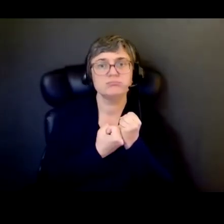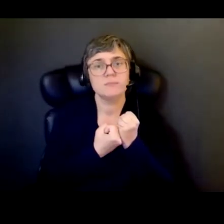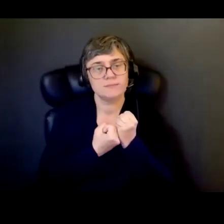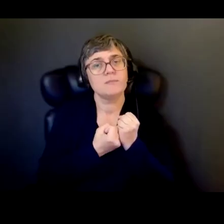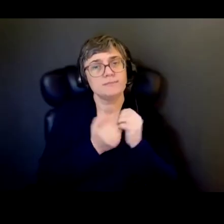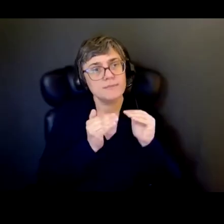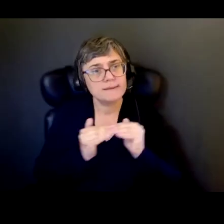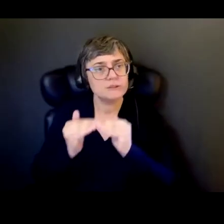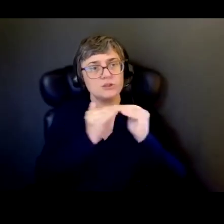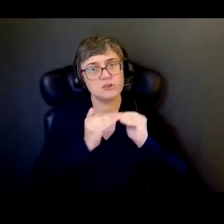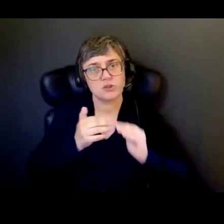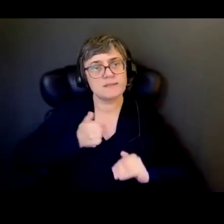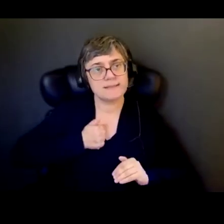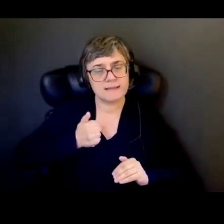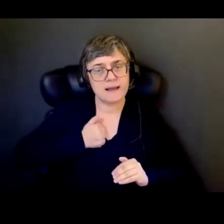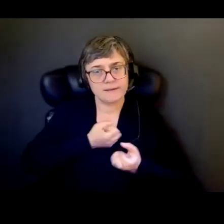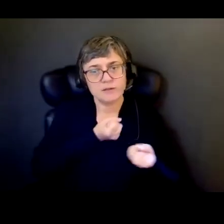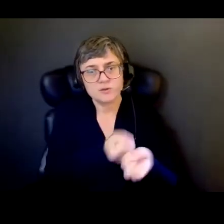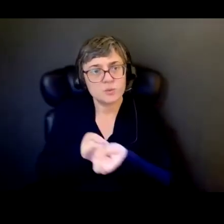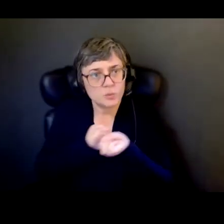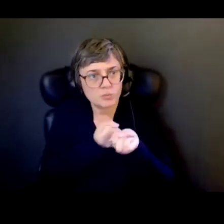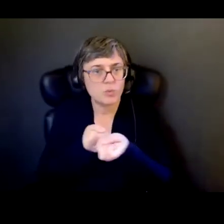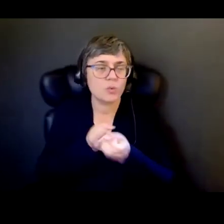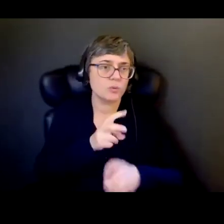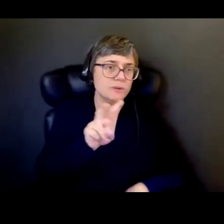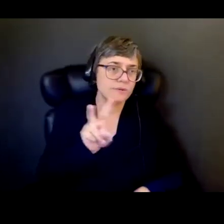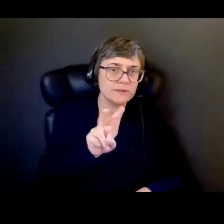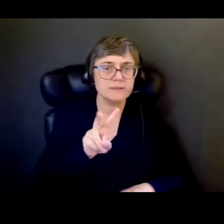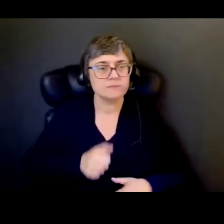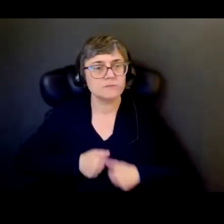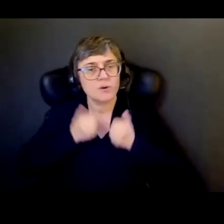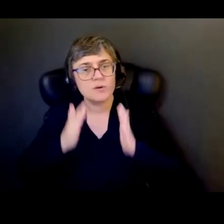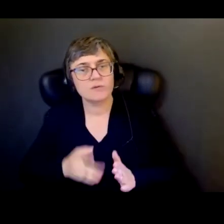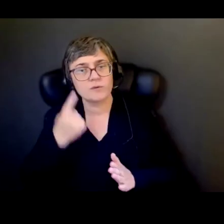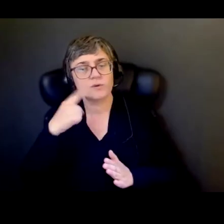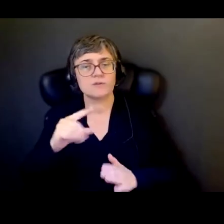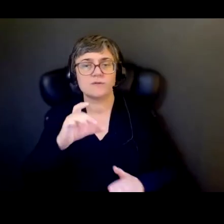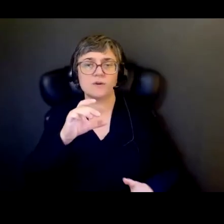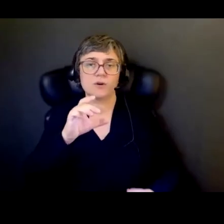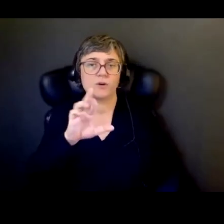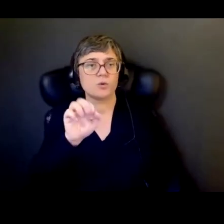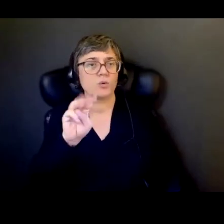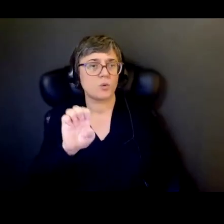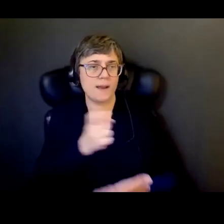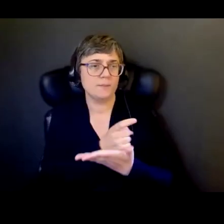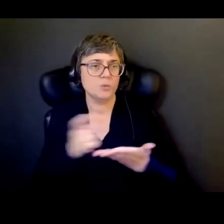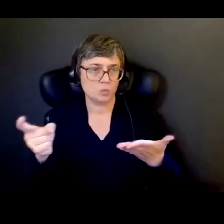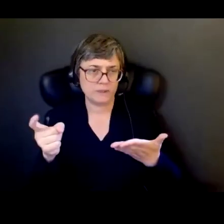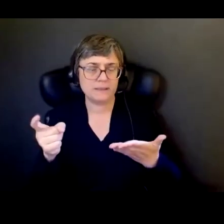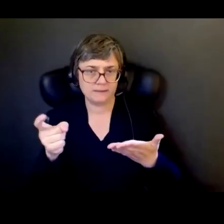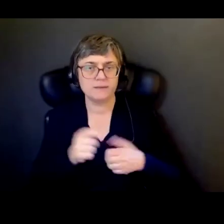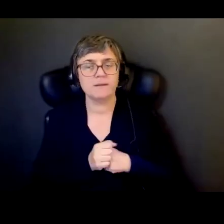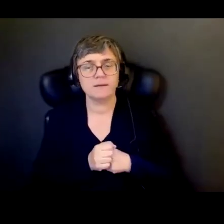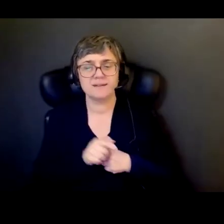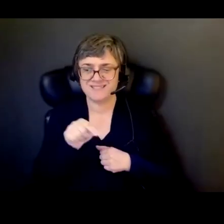and Survivors of Crime Week. So there are plenty of events taking place this week. Let's use this time today as a time